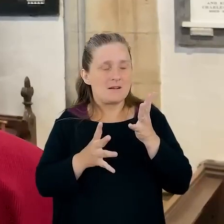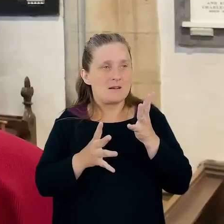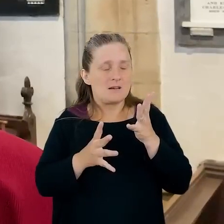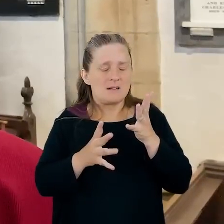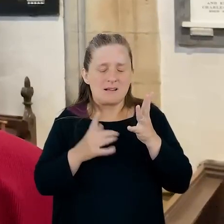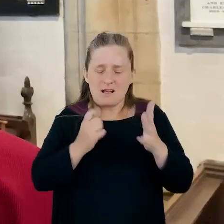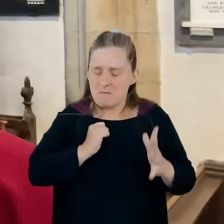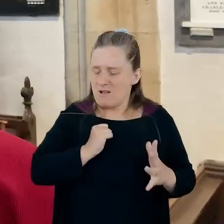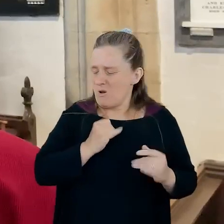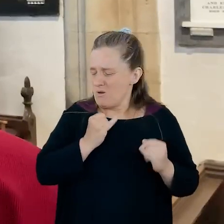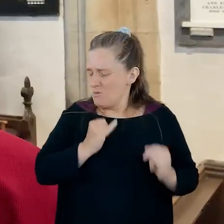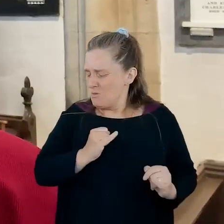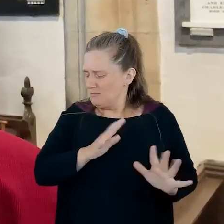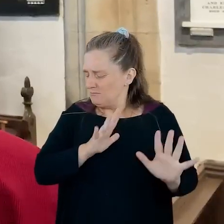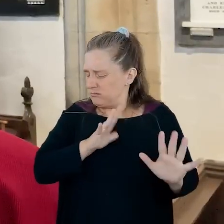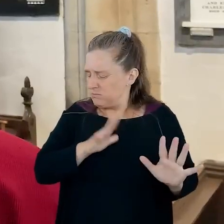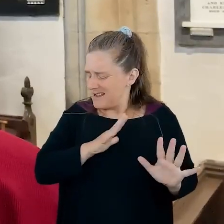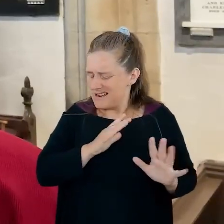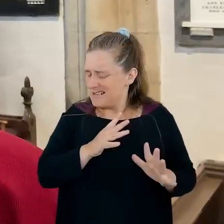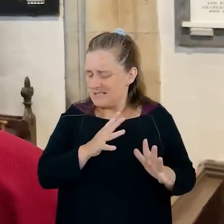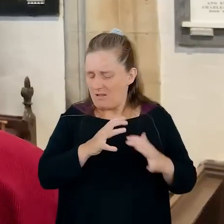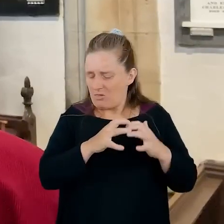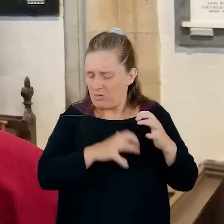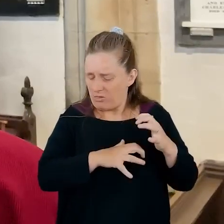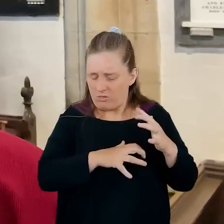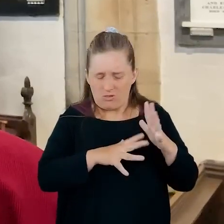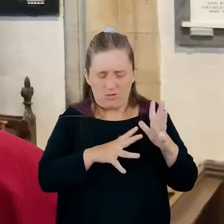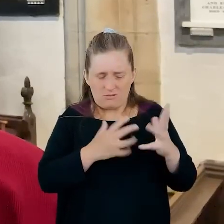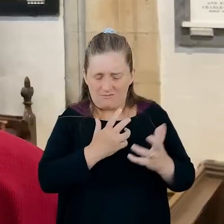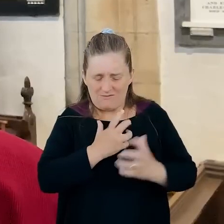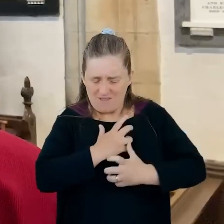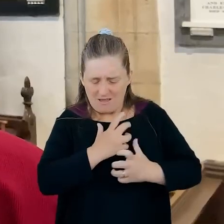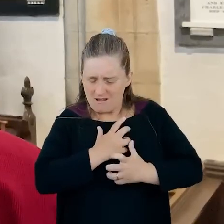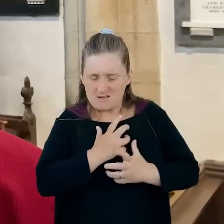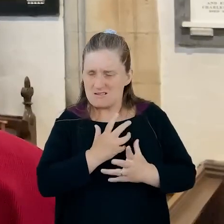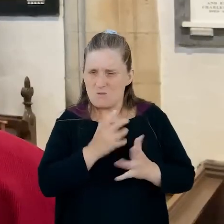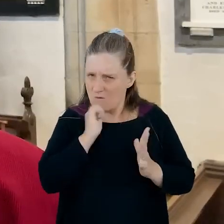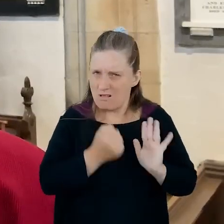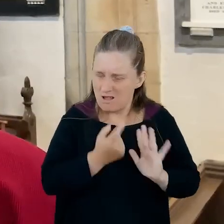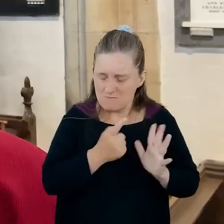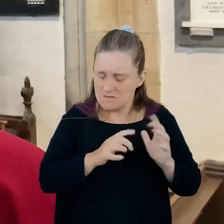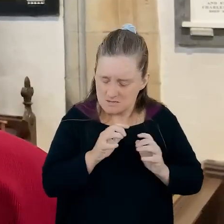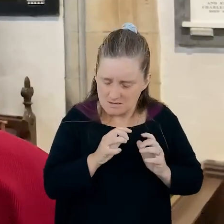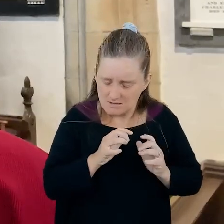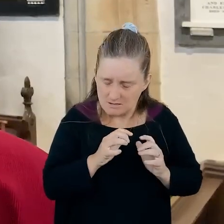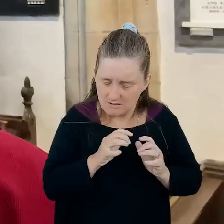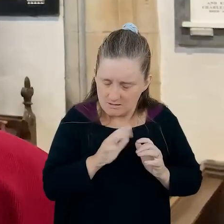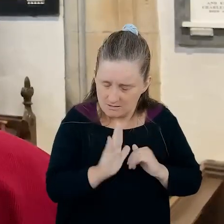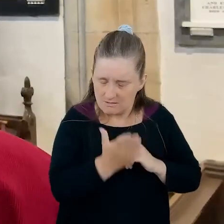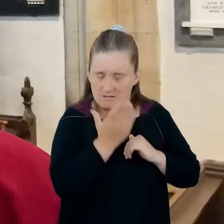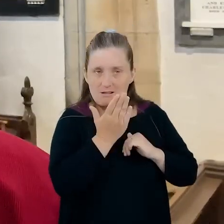steeling yourself for the worst, prepared for everything you had ever feared to come true, only